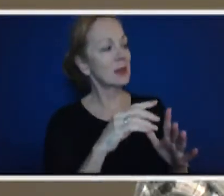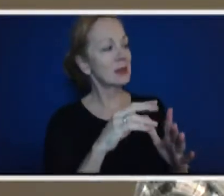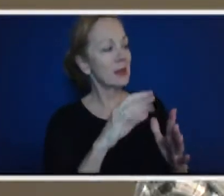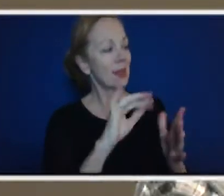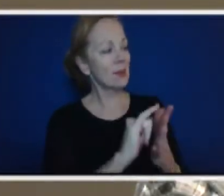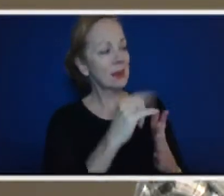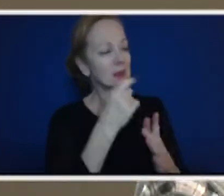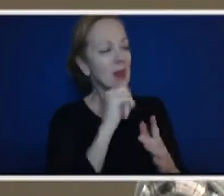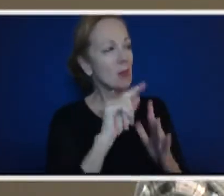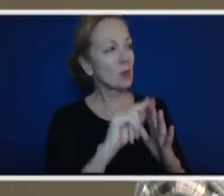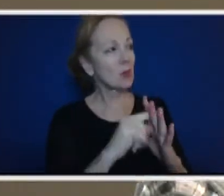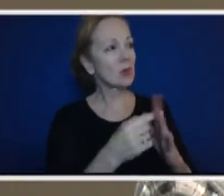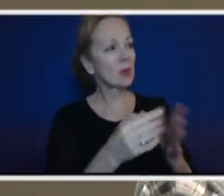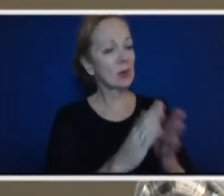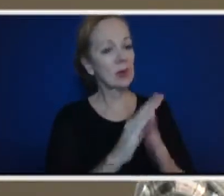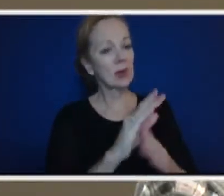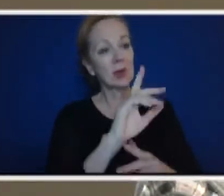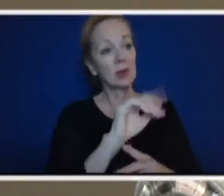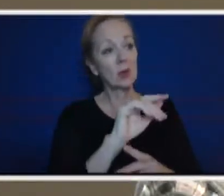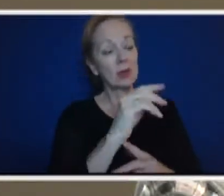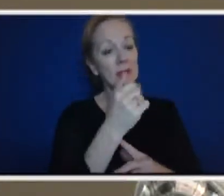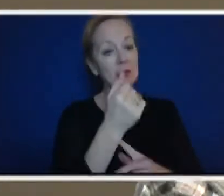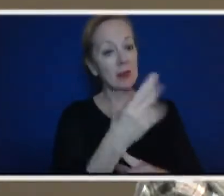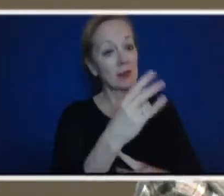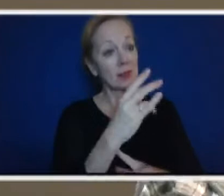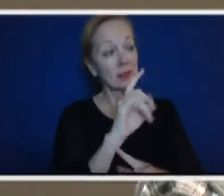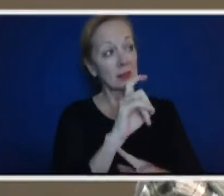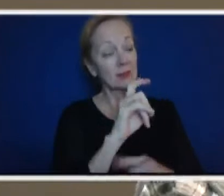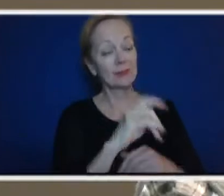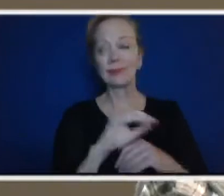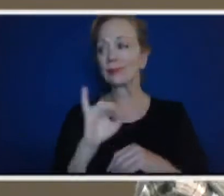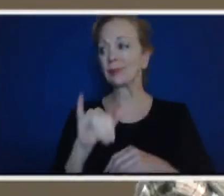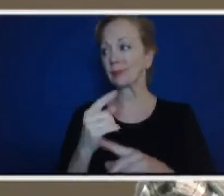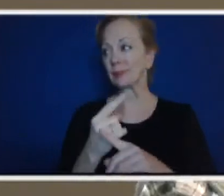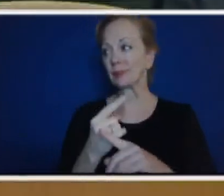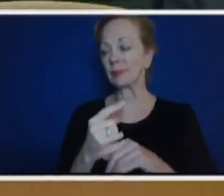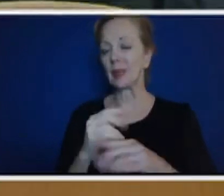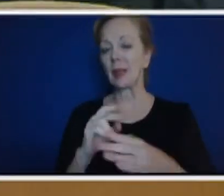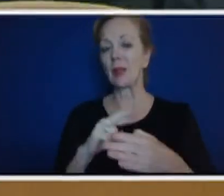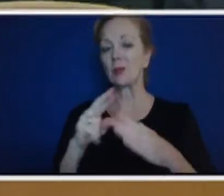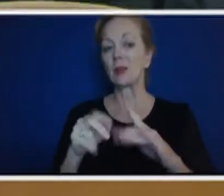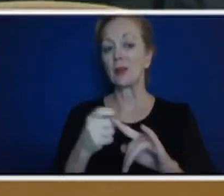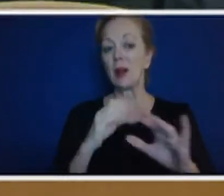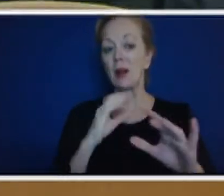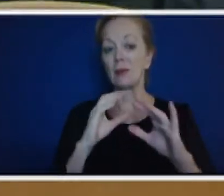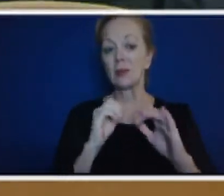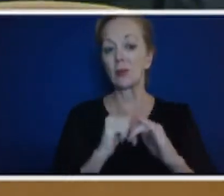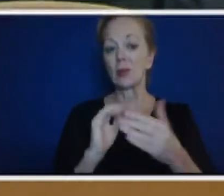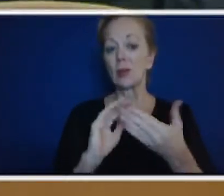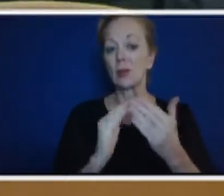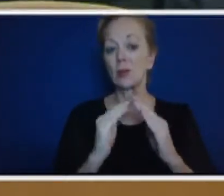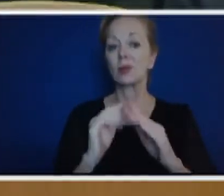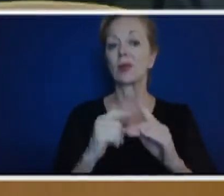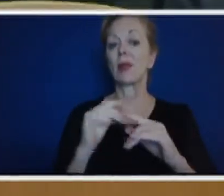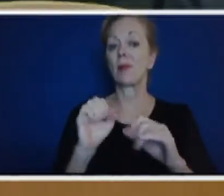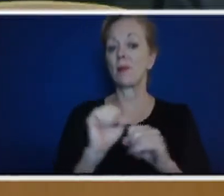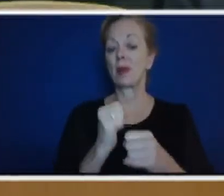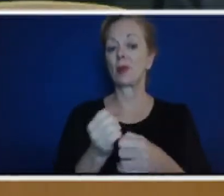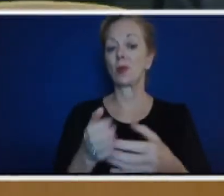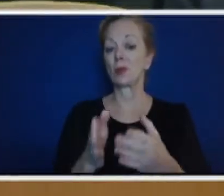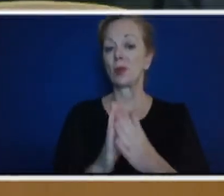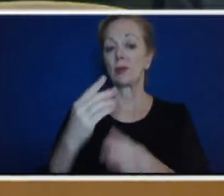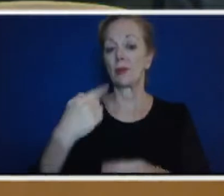that was in 2017? Yes. That's right. This resulted from a conversation between the community and CDOT. They made this request of